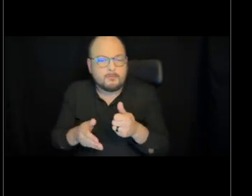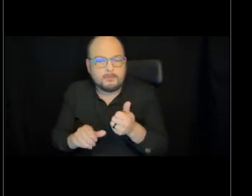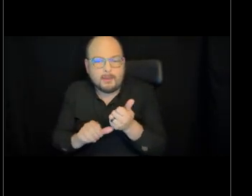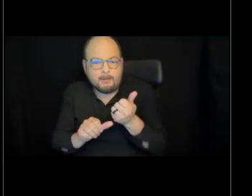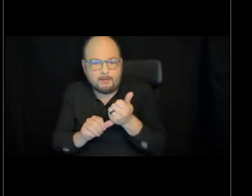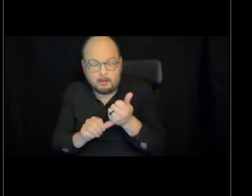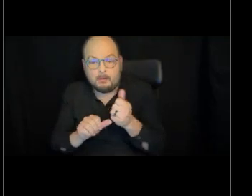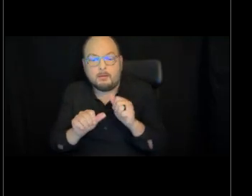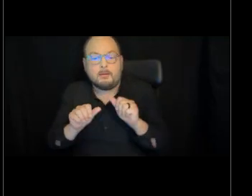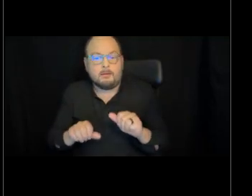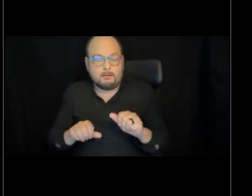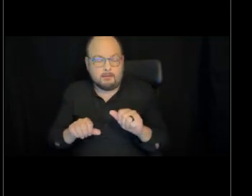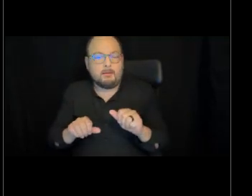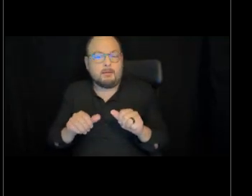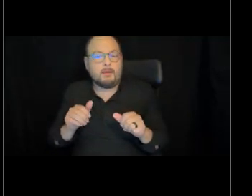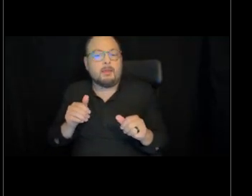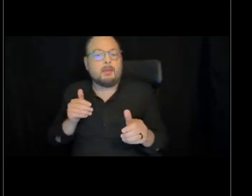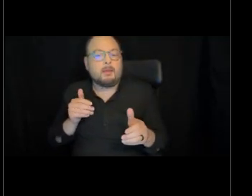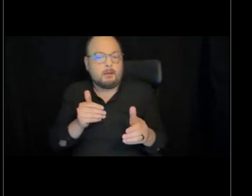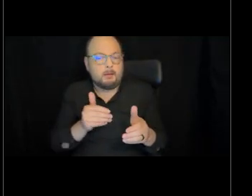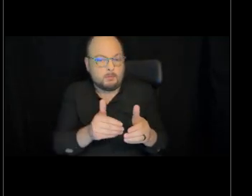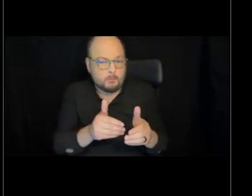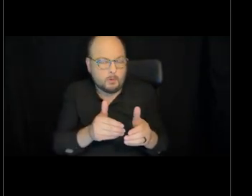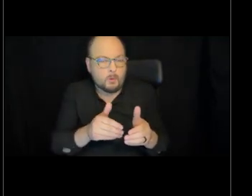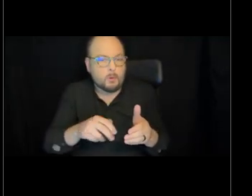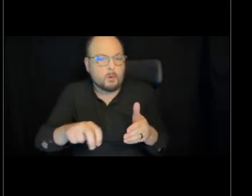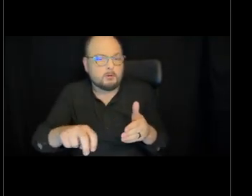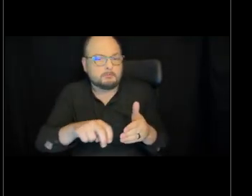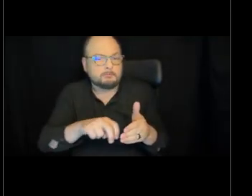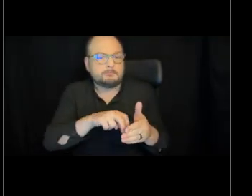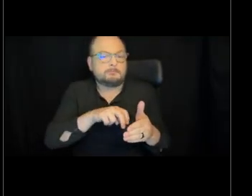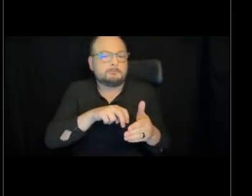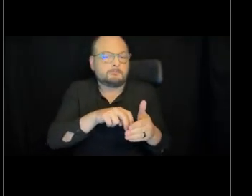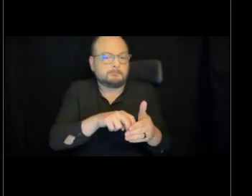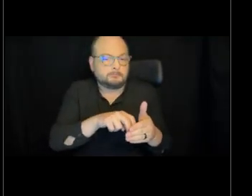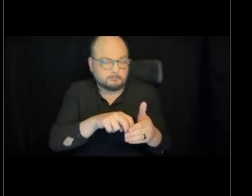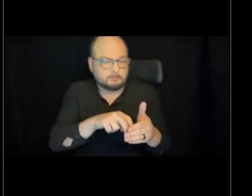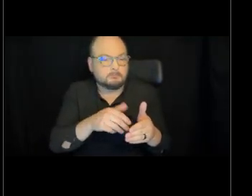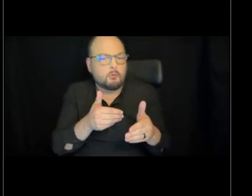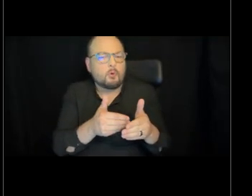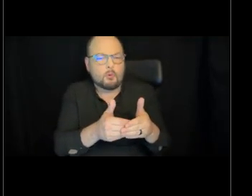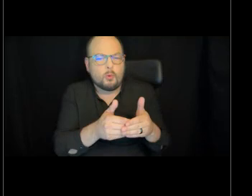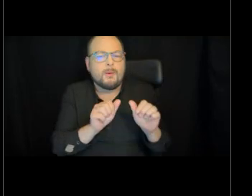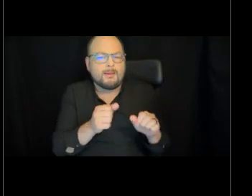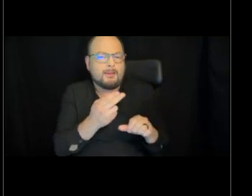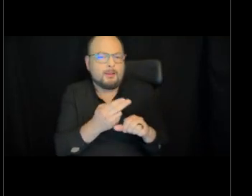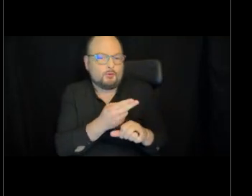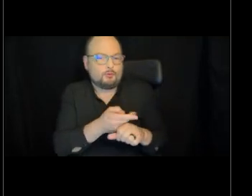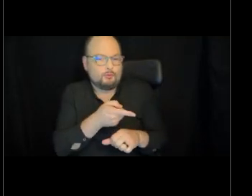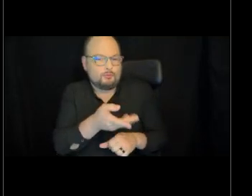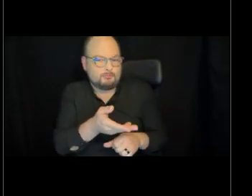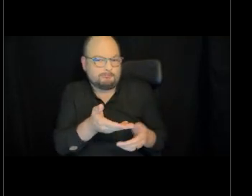and then position themselves close enough to use the fixture safely.